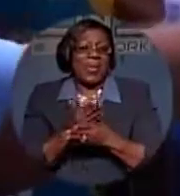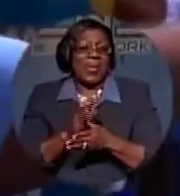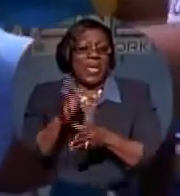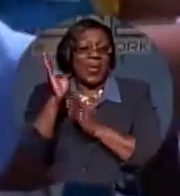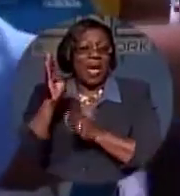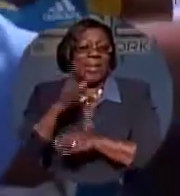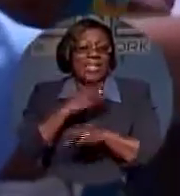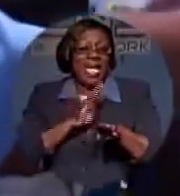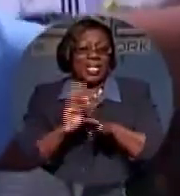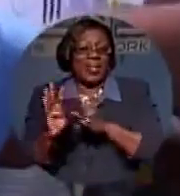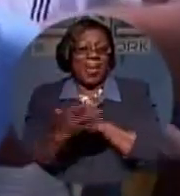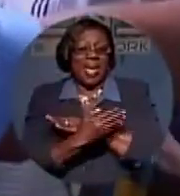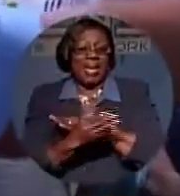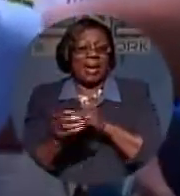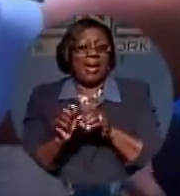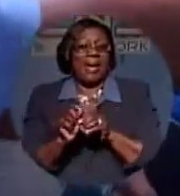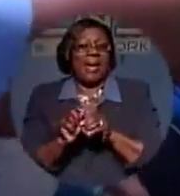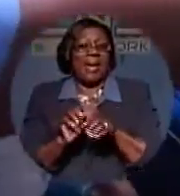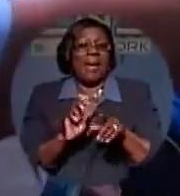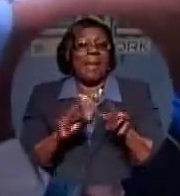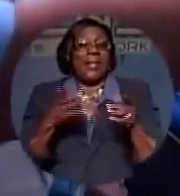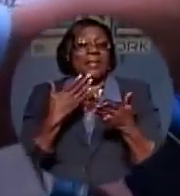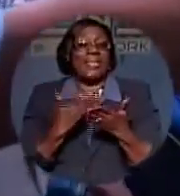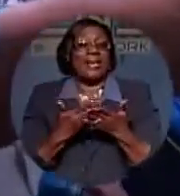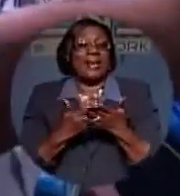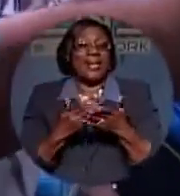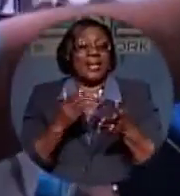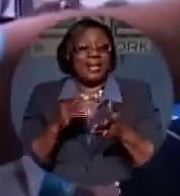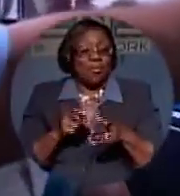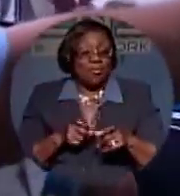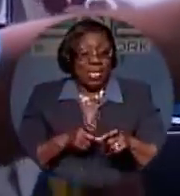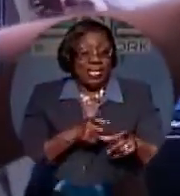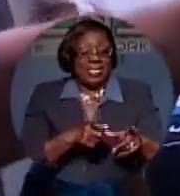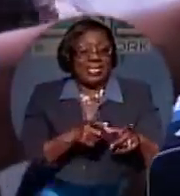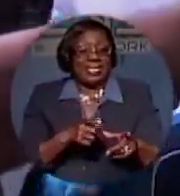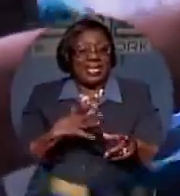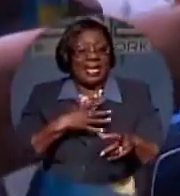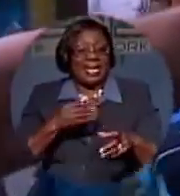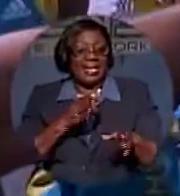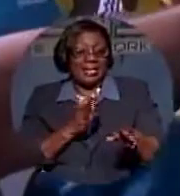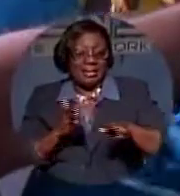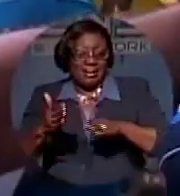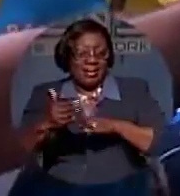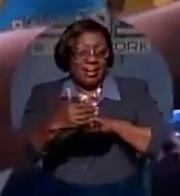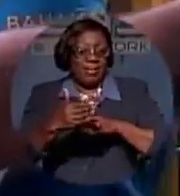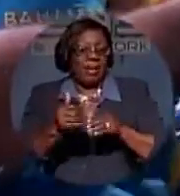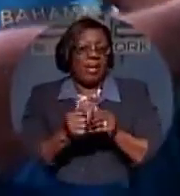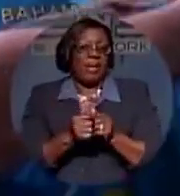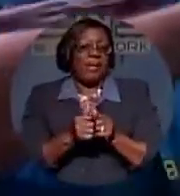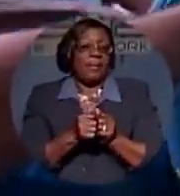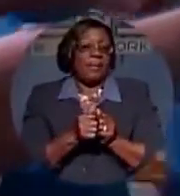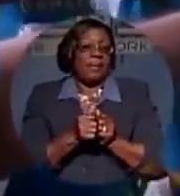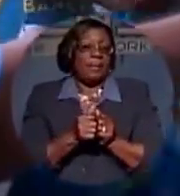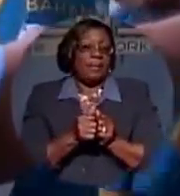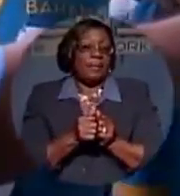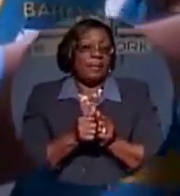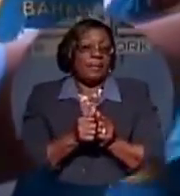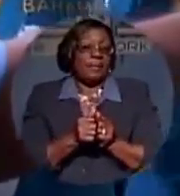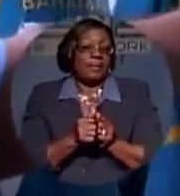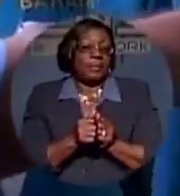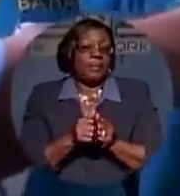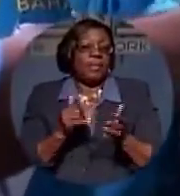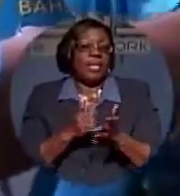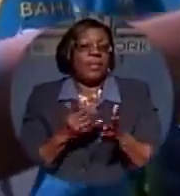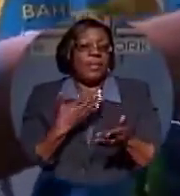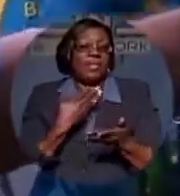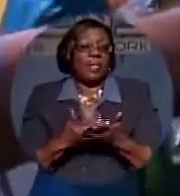but it was a good leg, and I think I liked the curve, and it was a